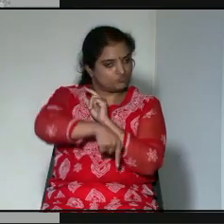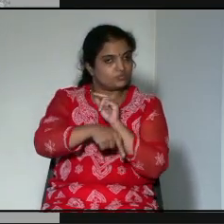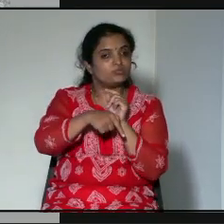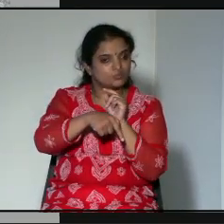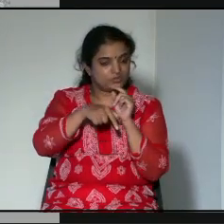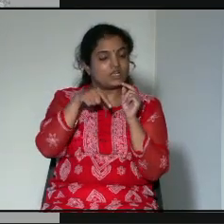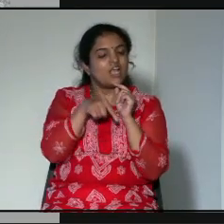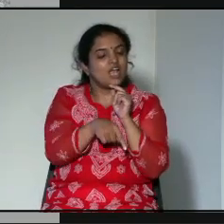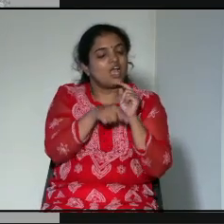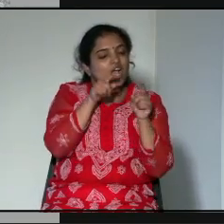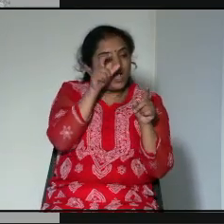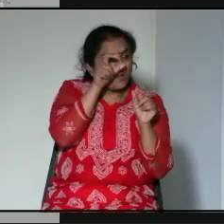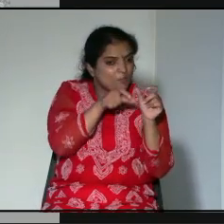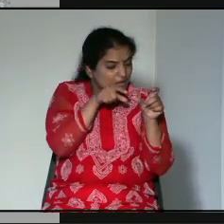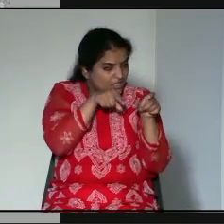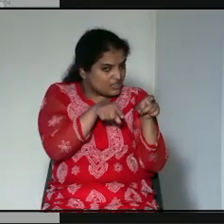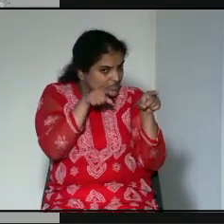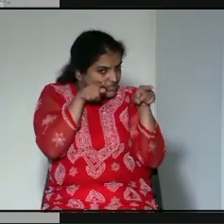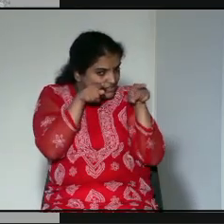who first